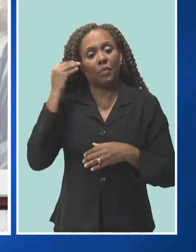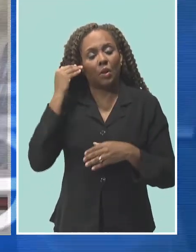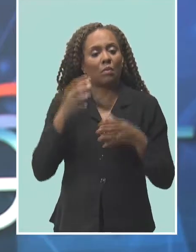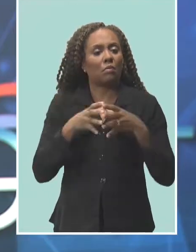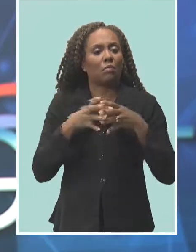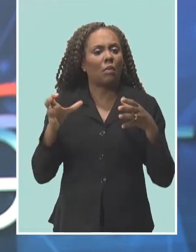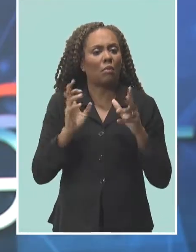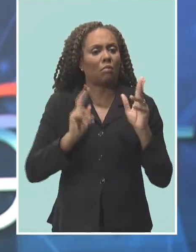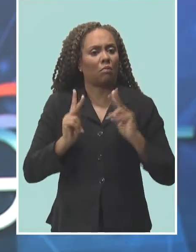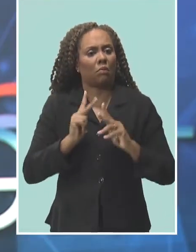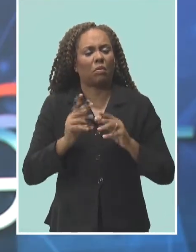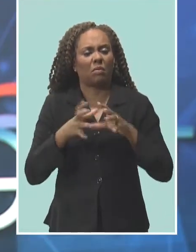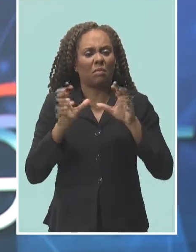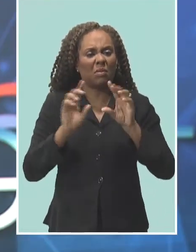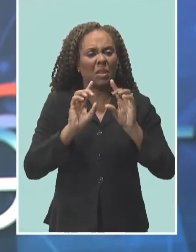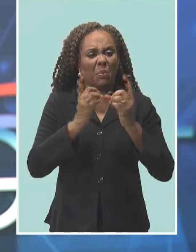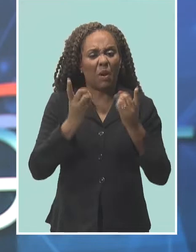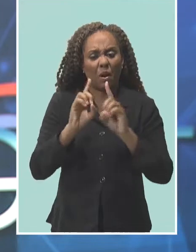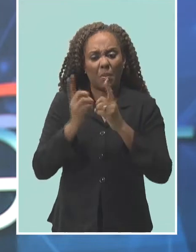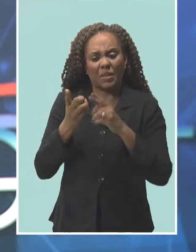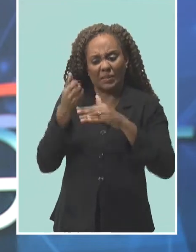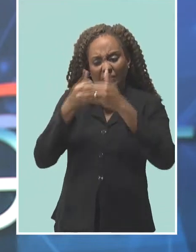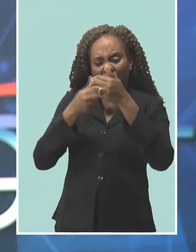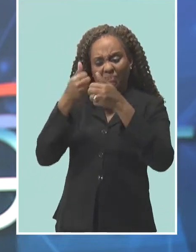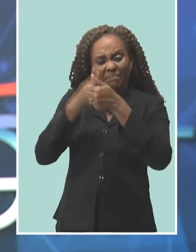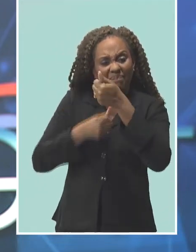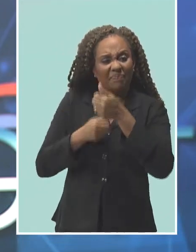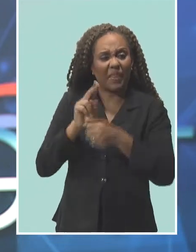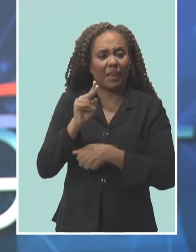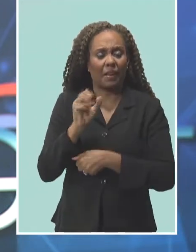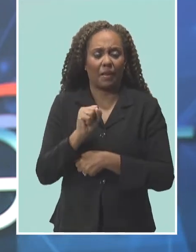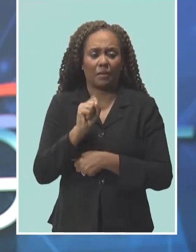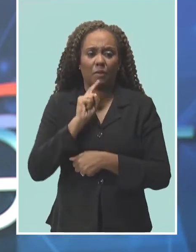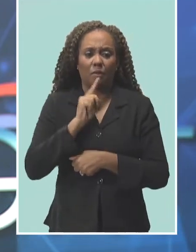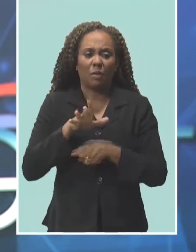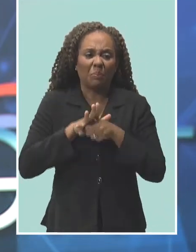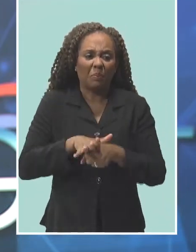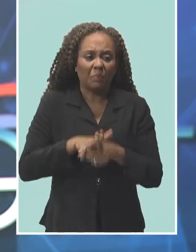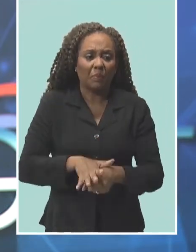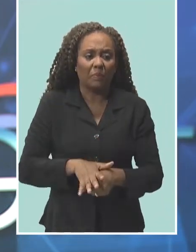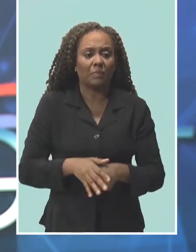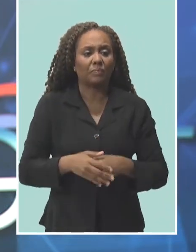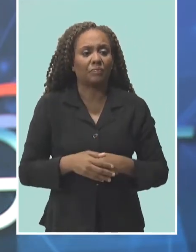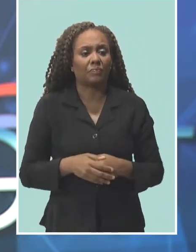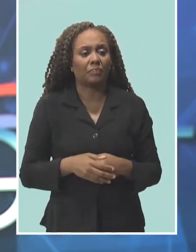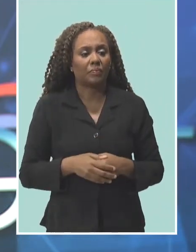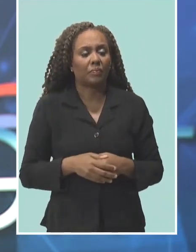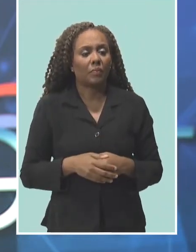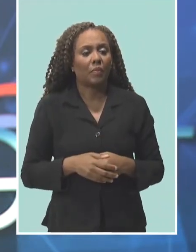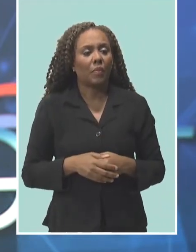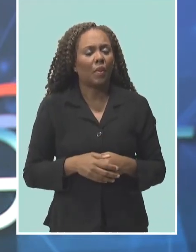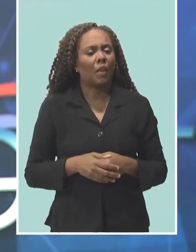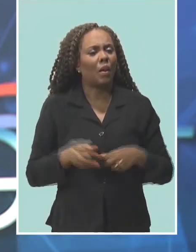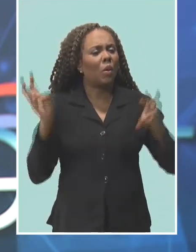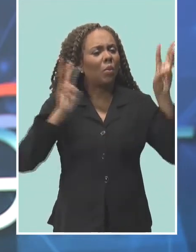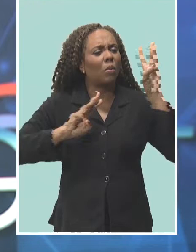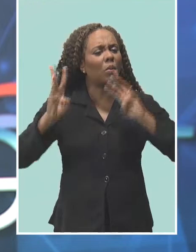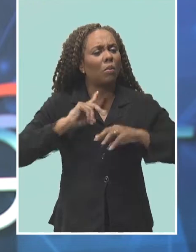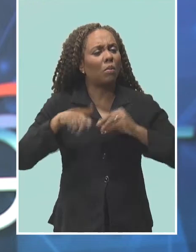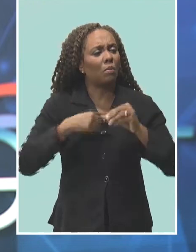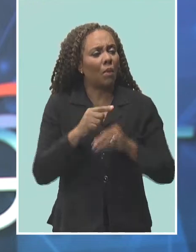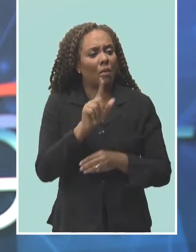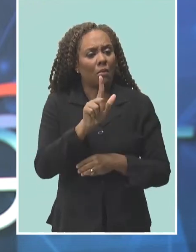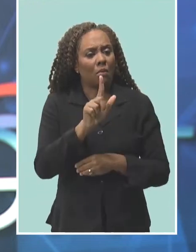pressure. The National Union of Public Workers is worried about the treatment of a number of workers employed by regional airline